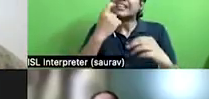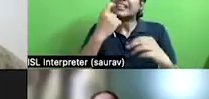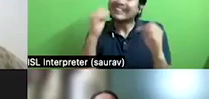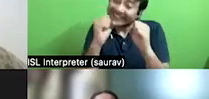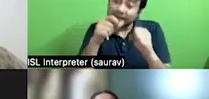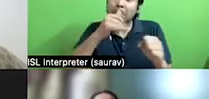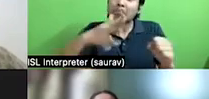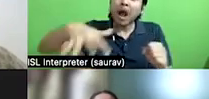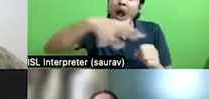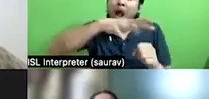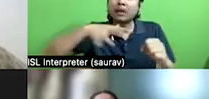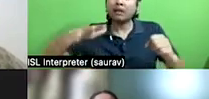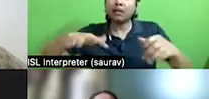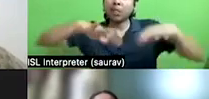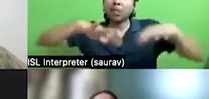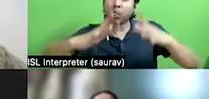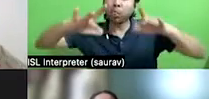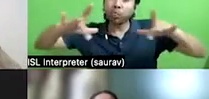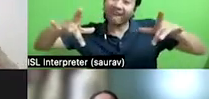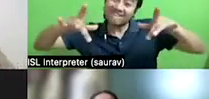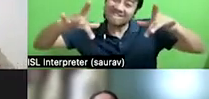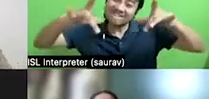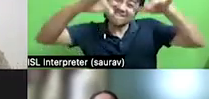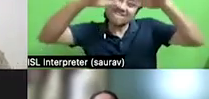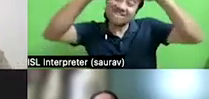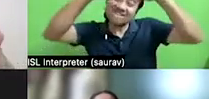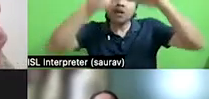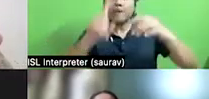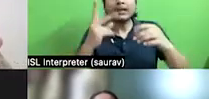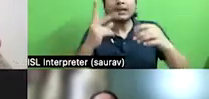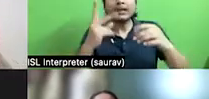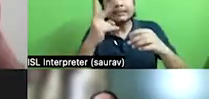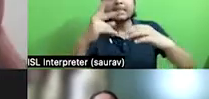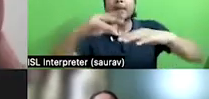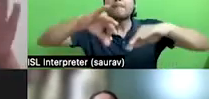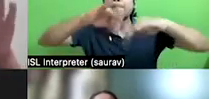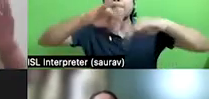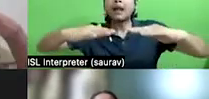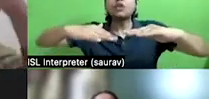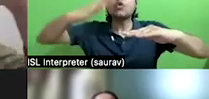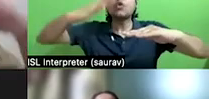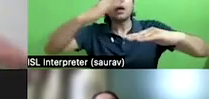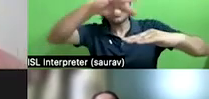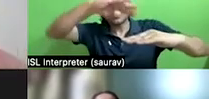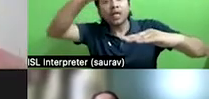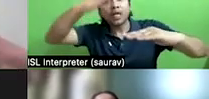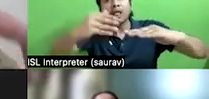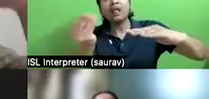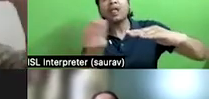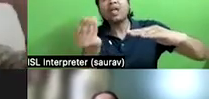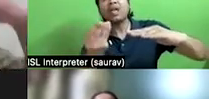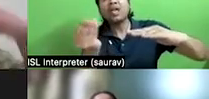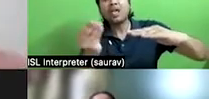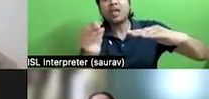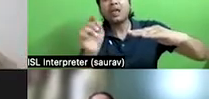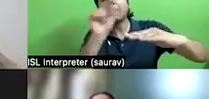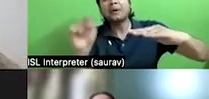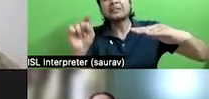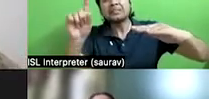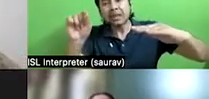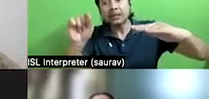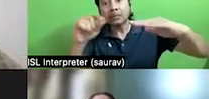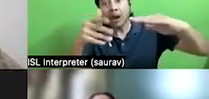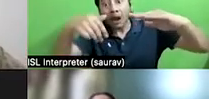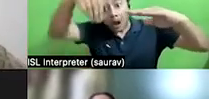generally. What very often people don't know is that only 10% is what you can see, which is above the water. But what is